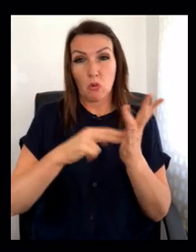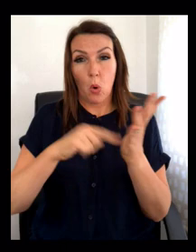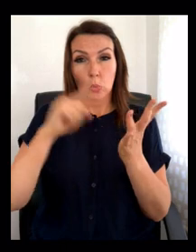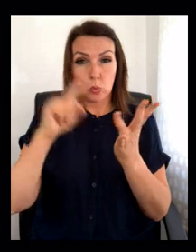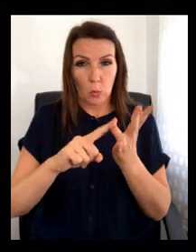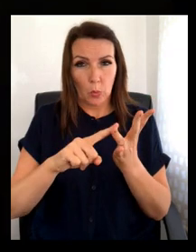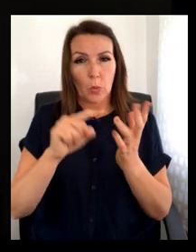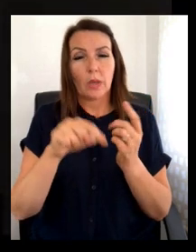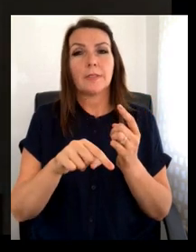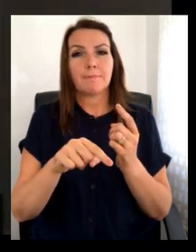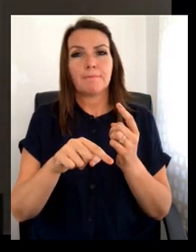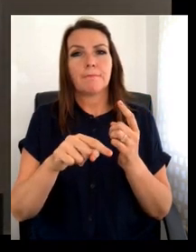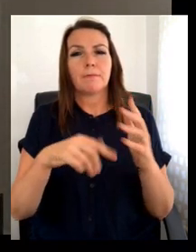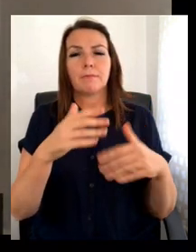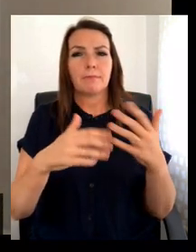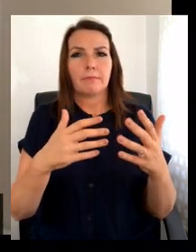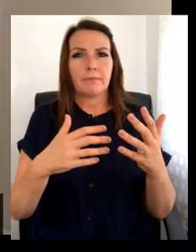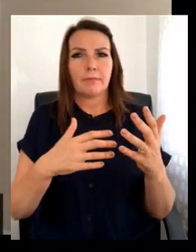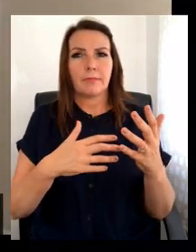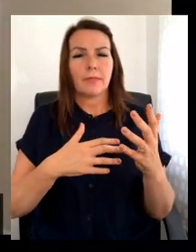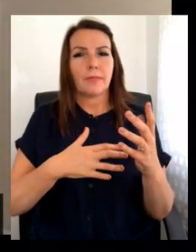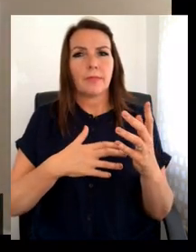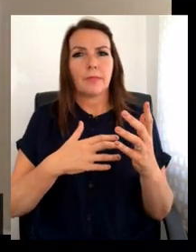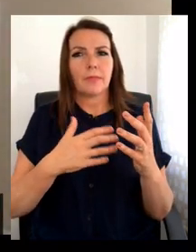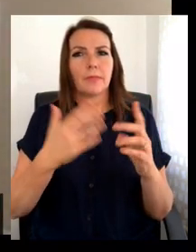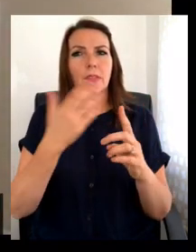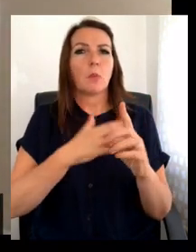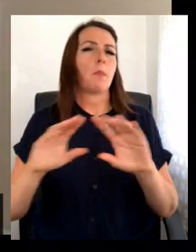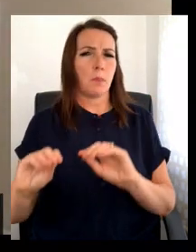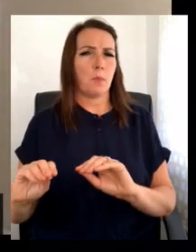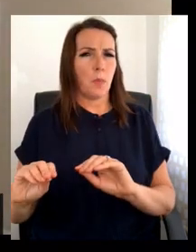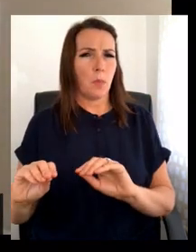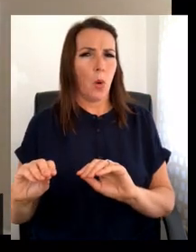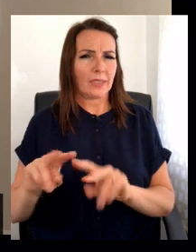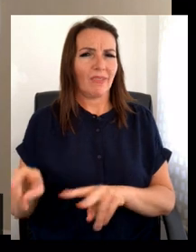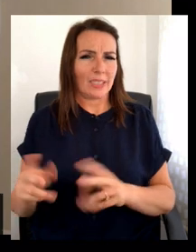And sorry, I feel like this is going to be distracting, so maybe we'll pause it there. Thank you.